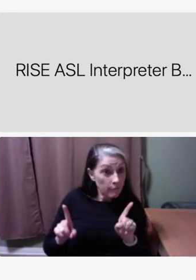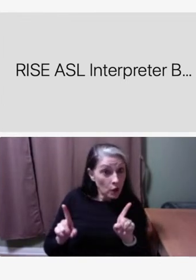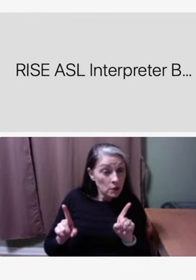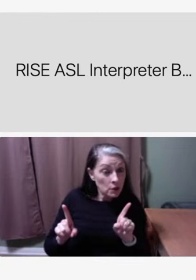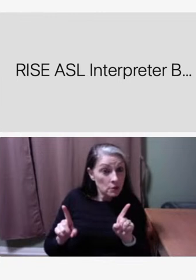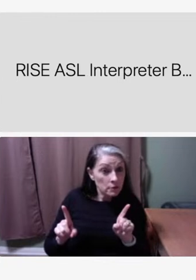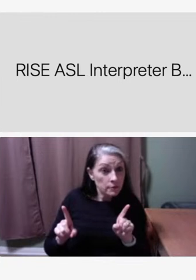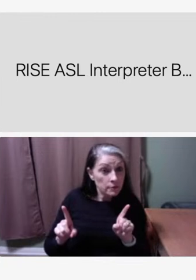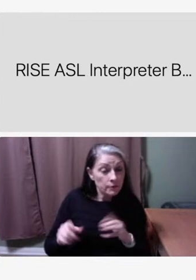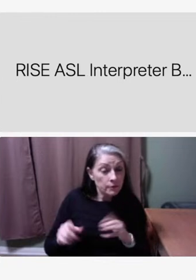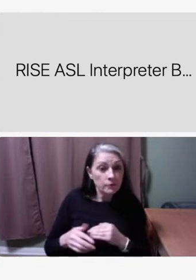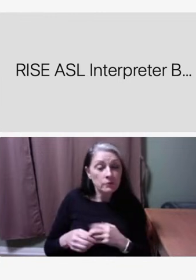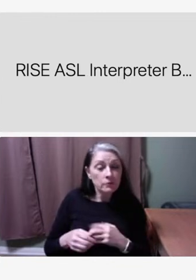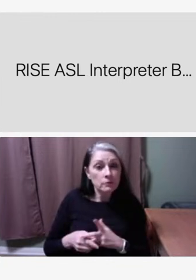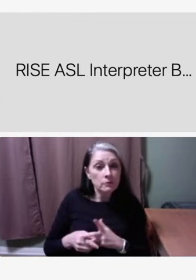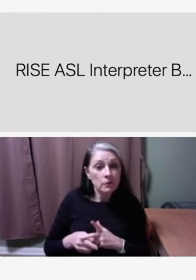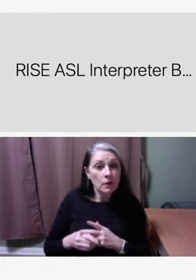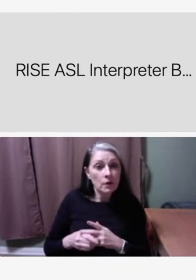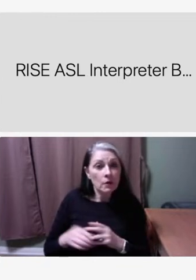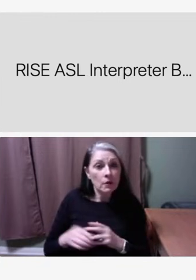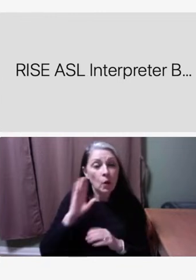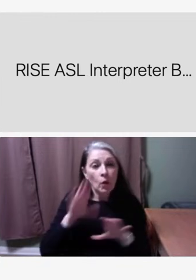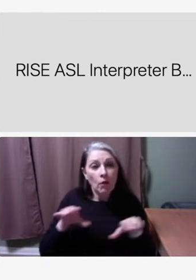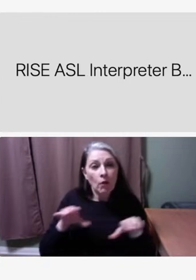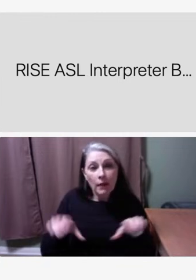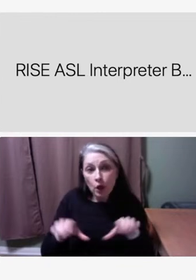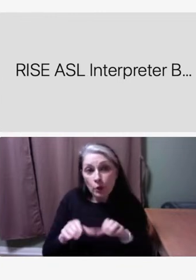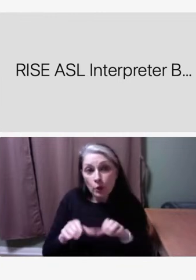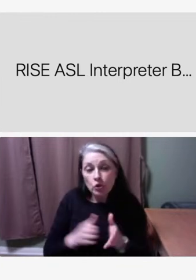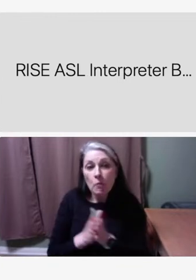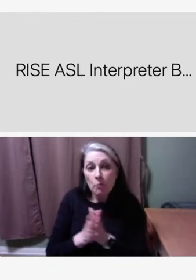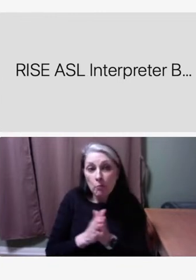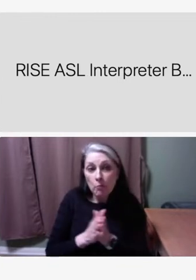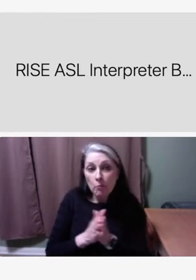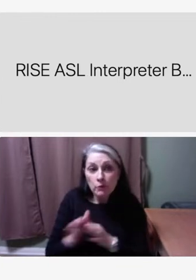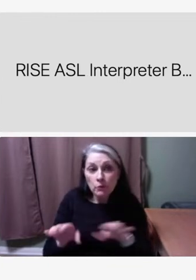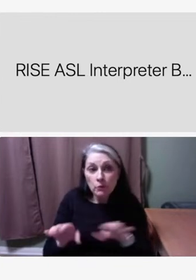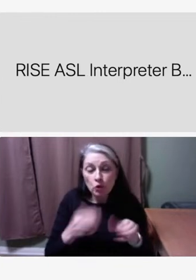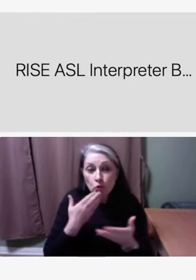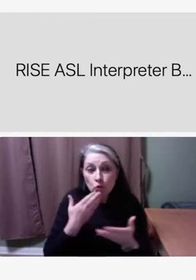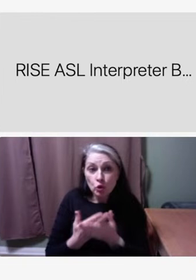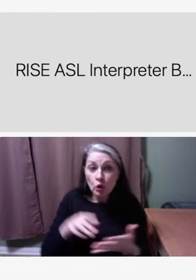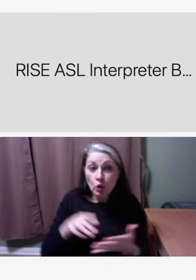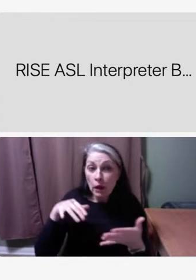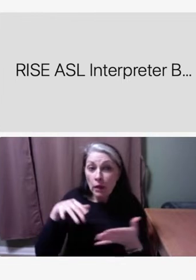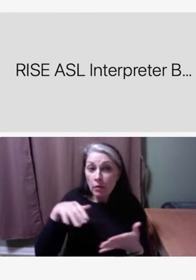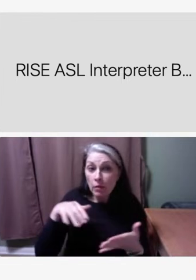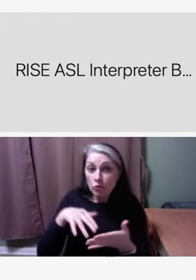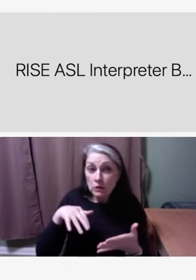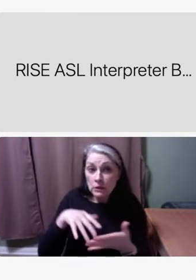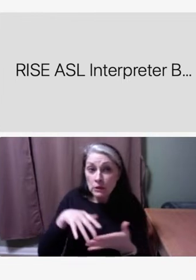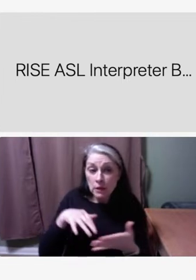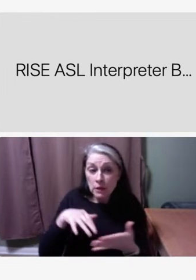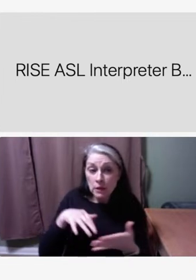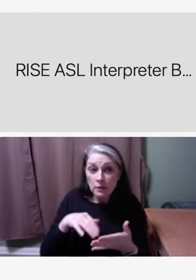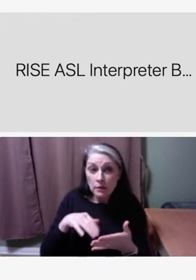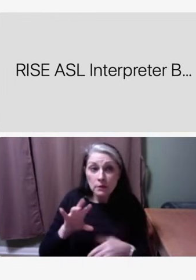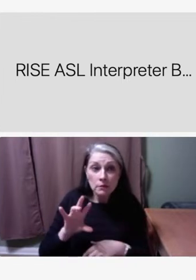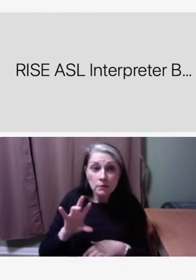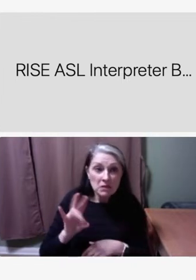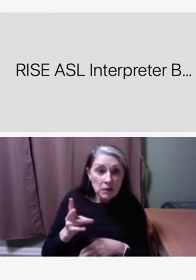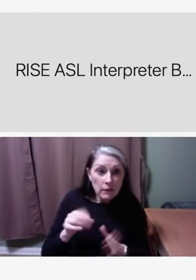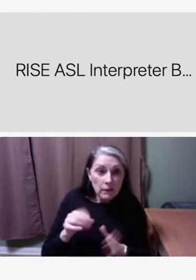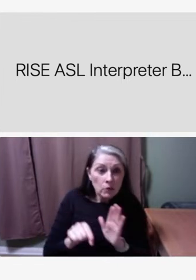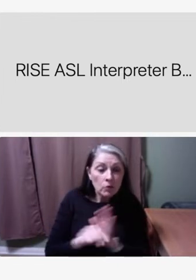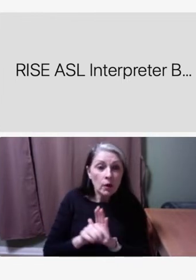that will encourage them and motivate them to do well in their studies in the seventh and eighth grade and